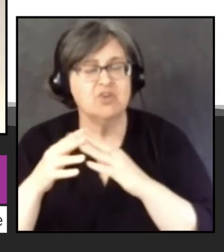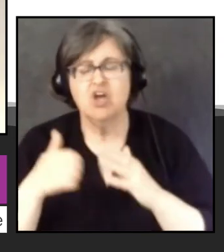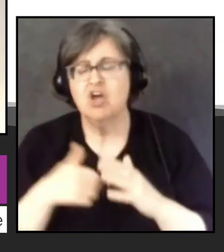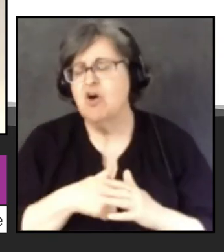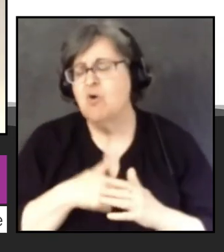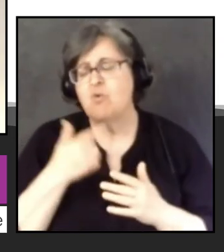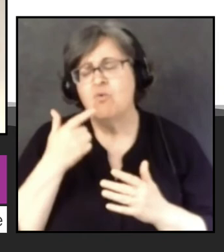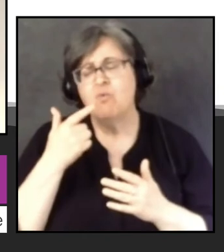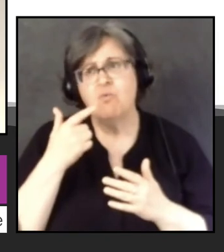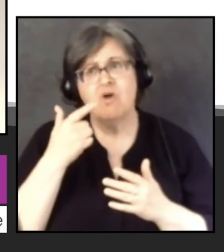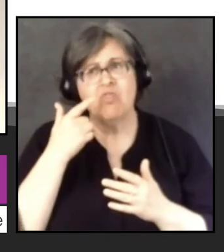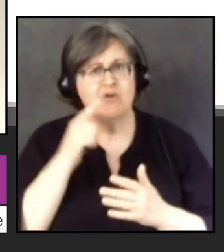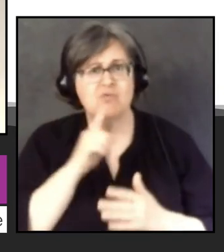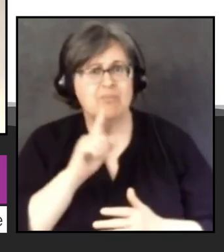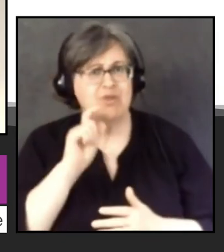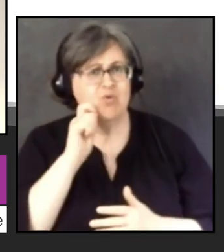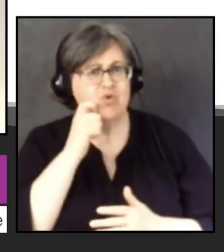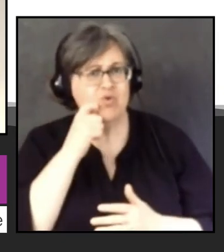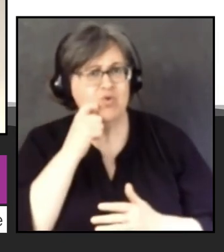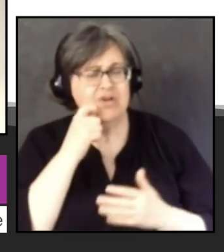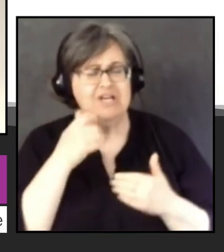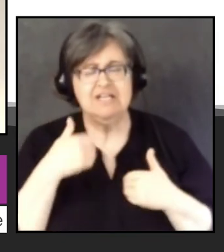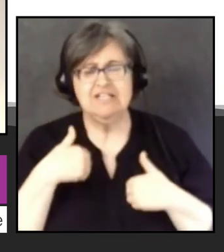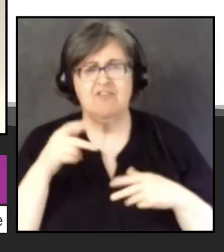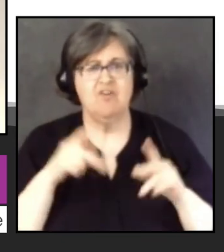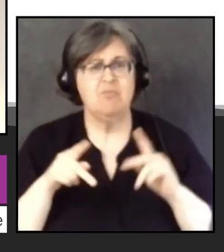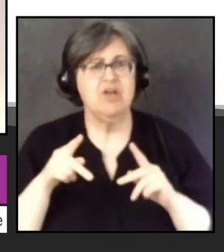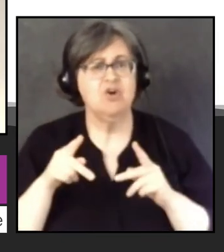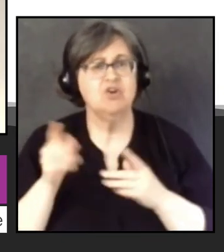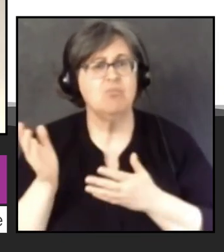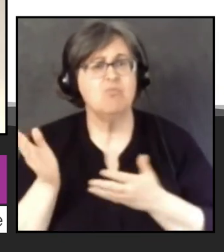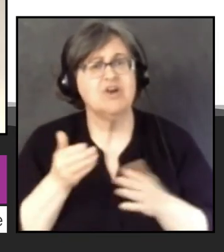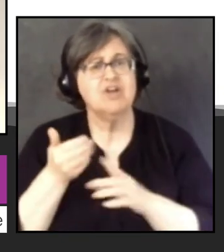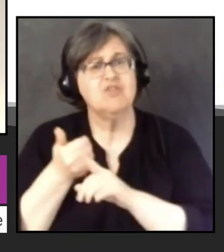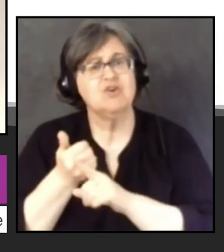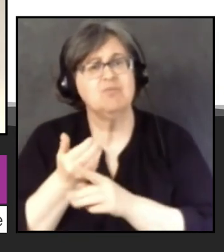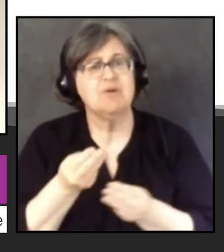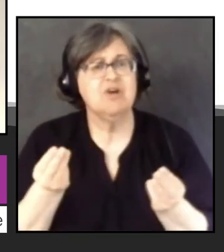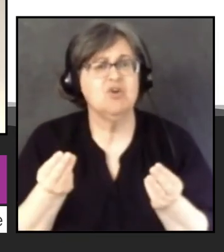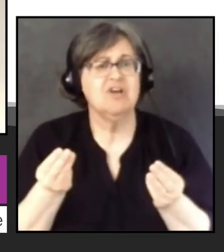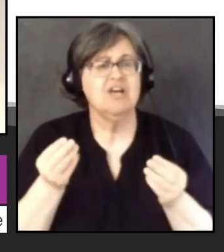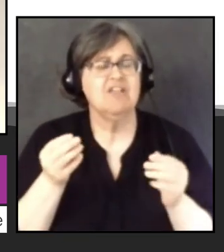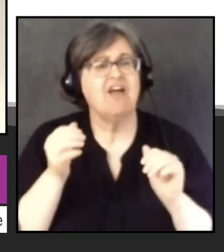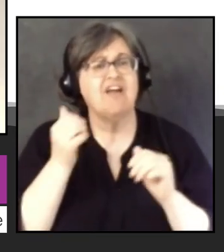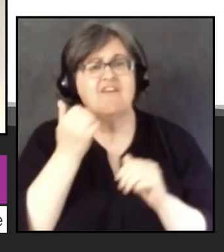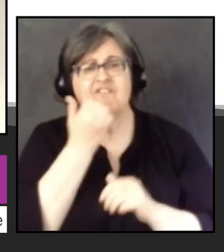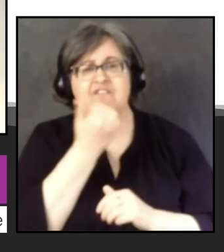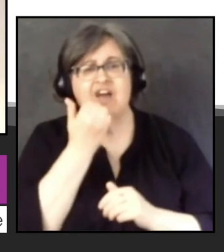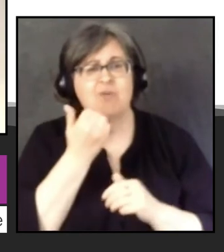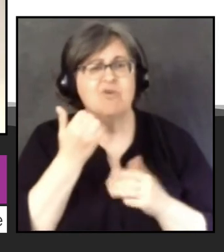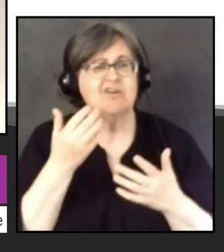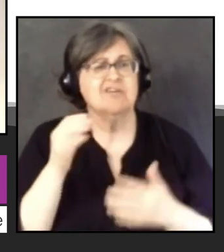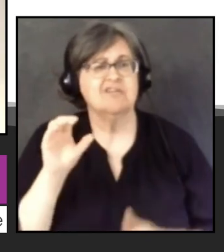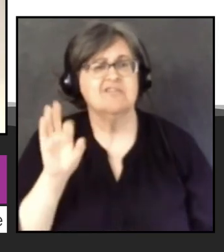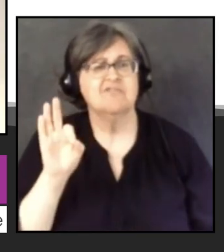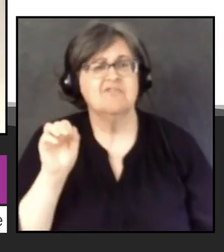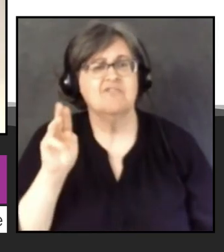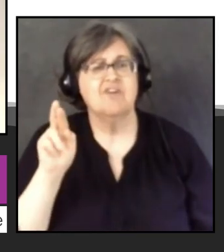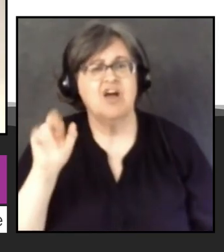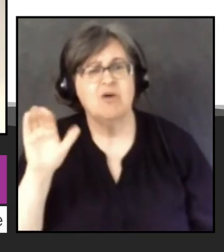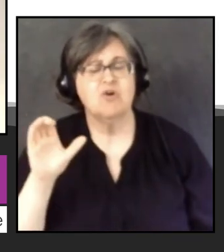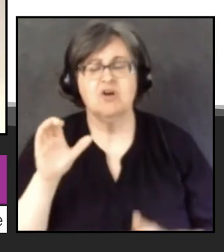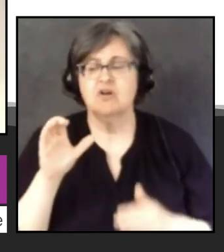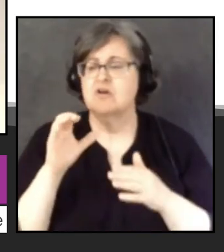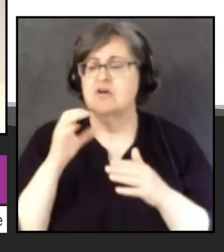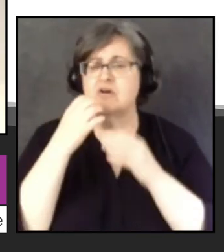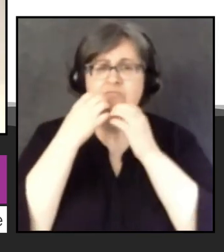it would be to have folks bring in their own materials, such as fabrics, meaningful and sentimental objects and